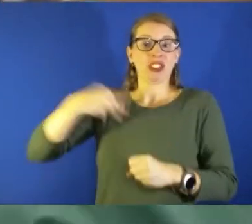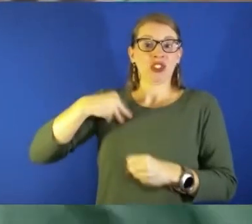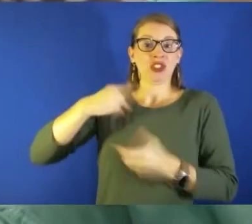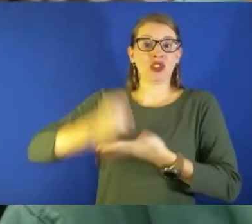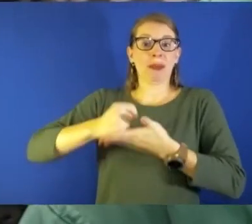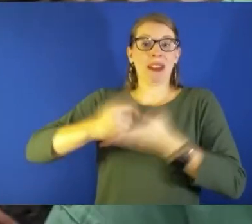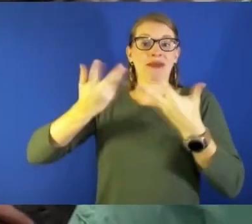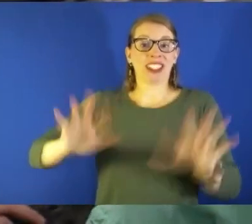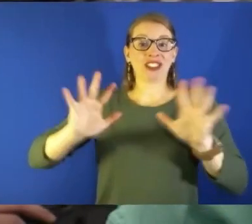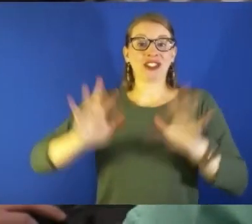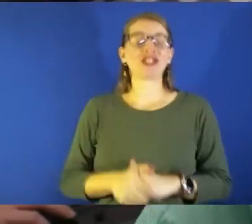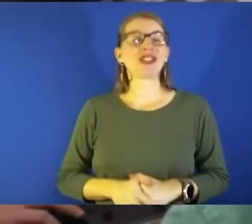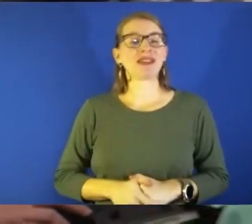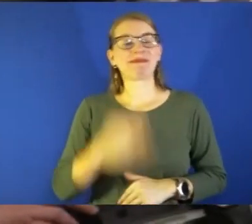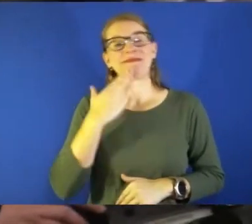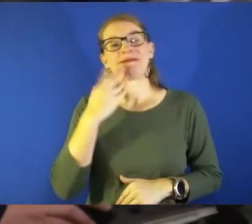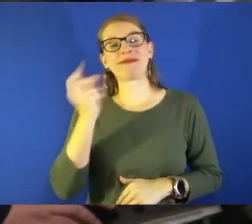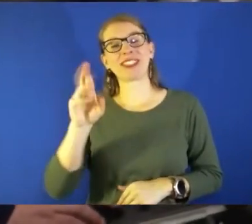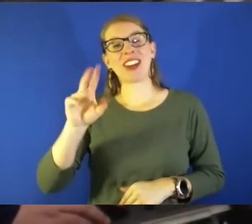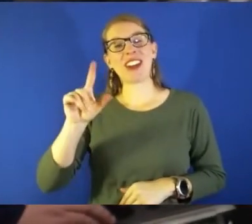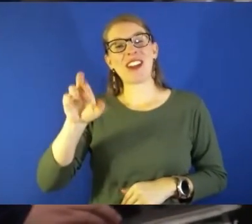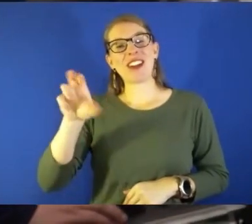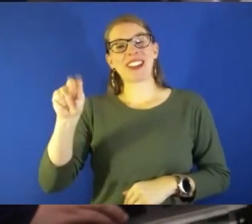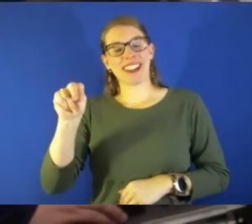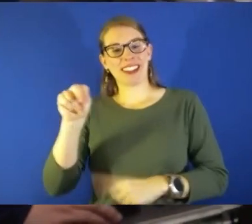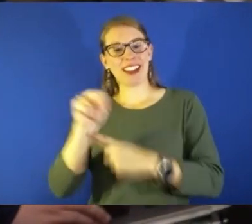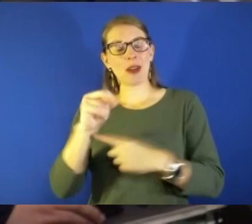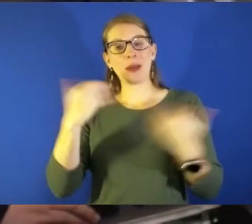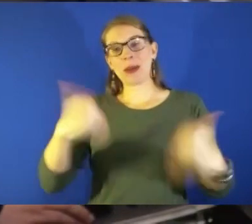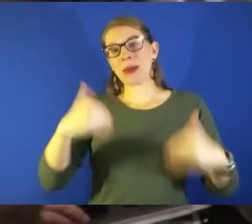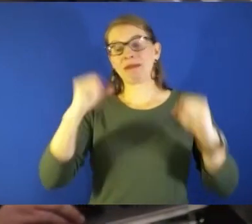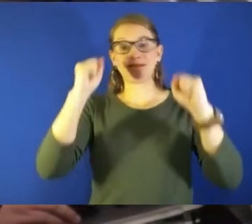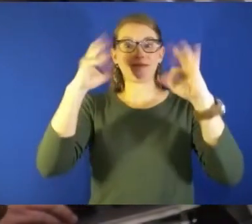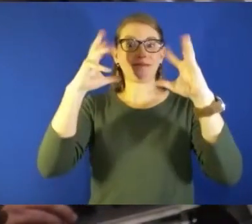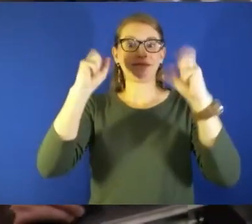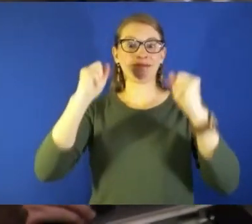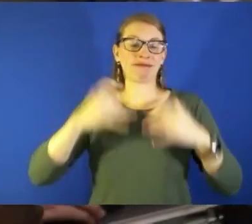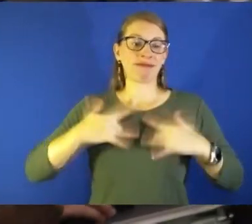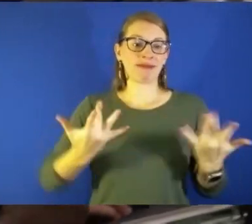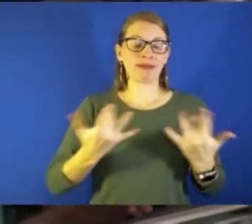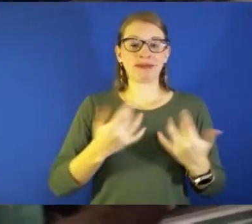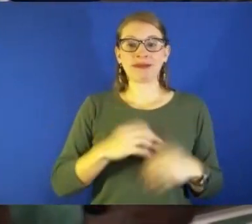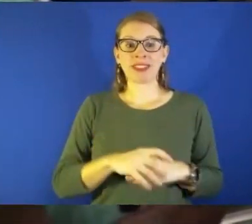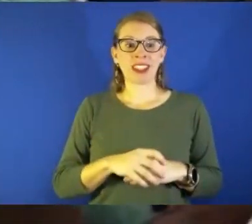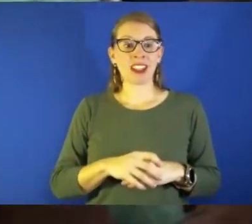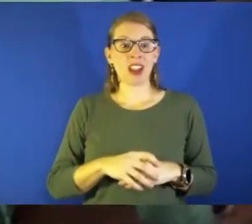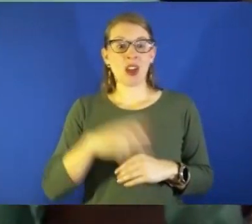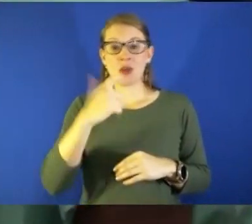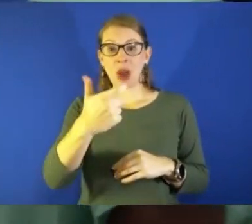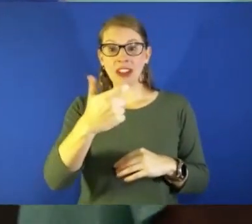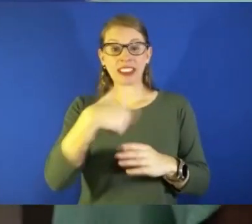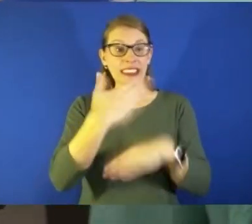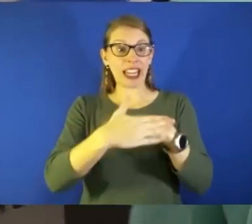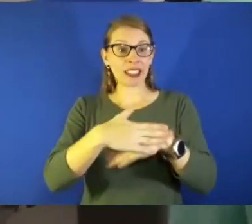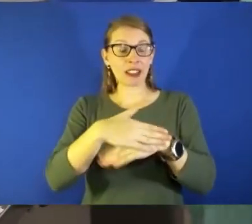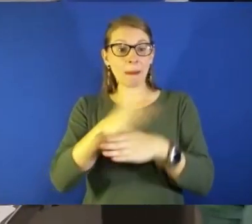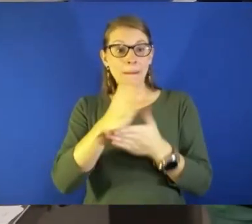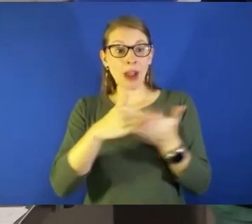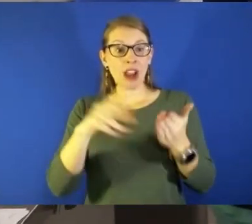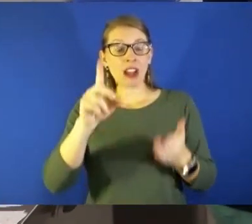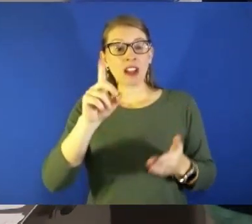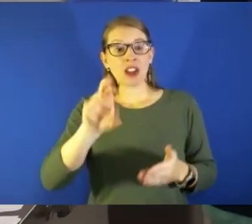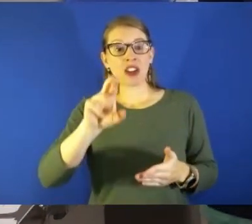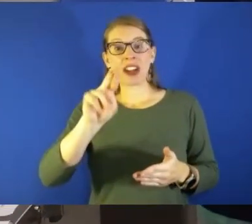Larson. This is such a remarkable event. So let's take a look at how this next part works. You see Dr. Neba and